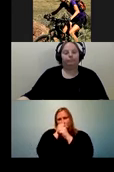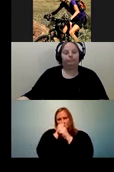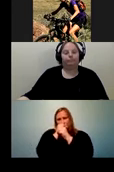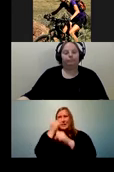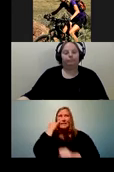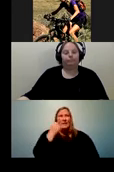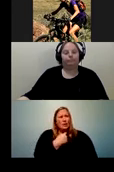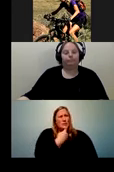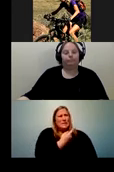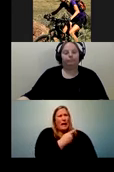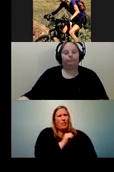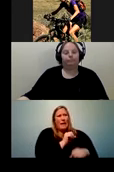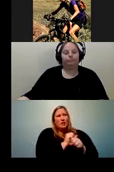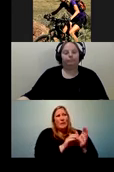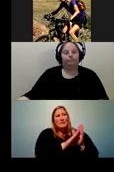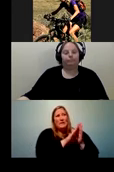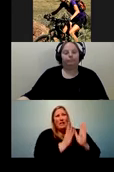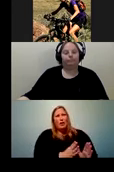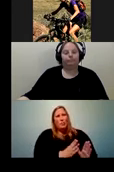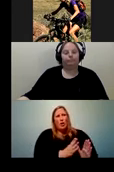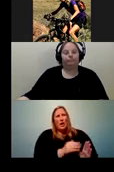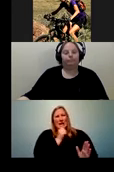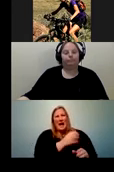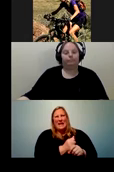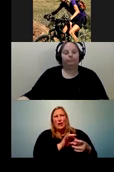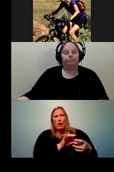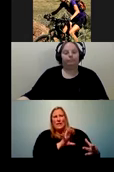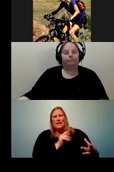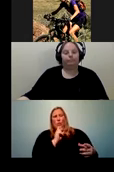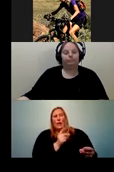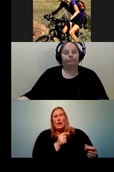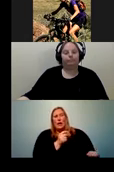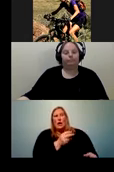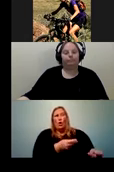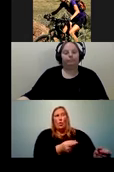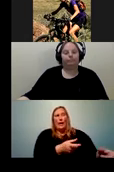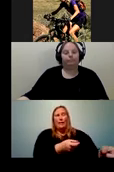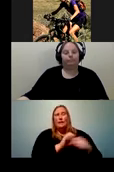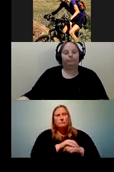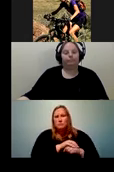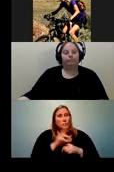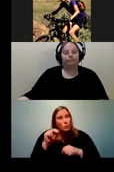this job developer and not get a release, this is going to move a lot faster. That's a great example.